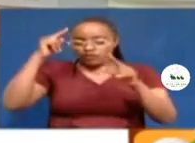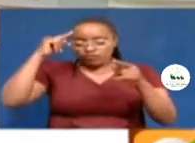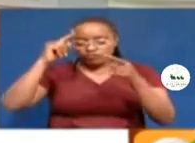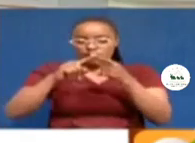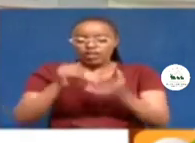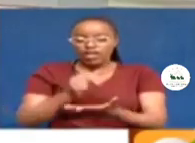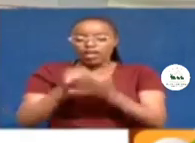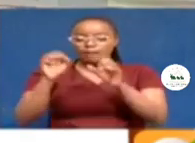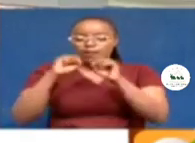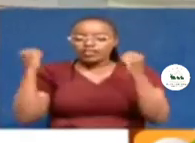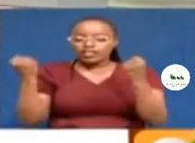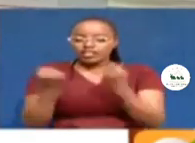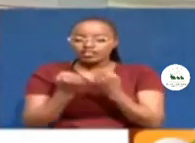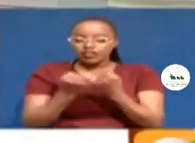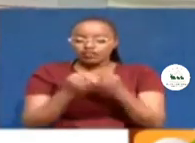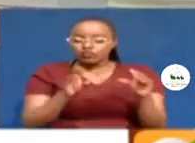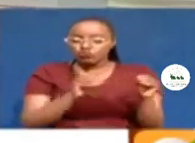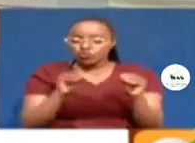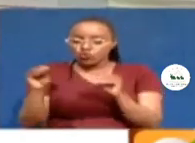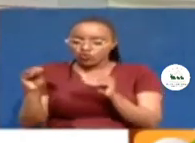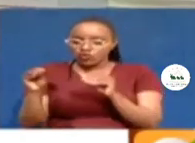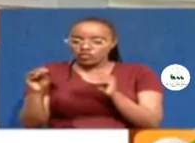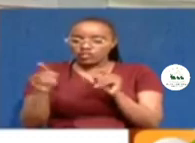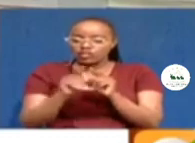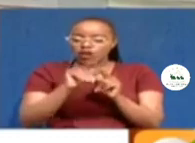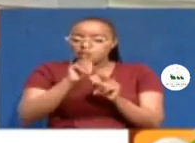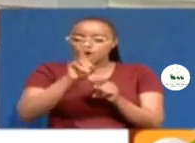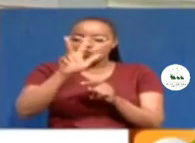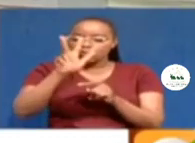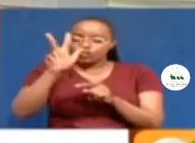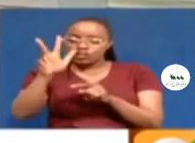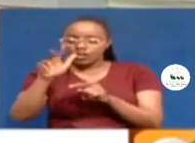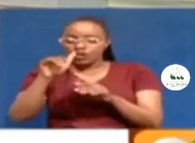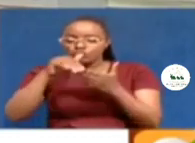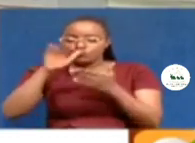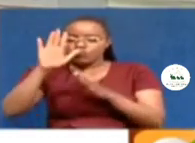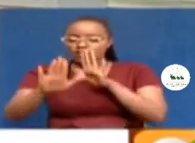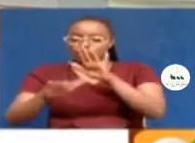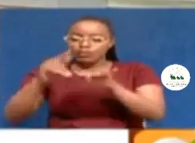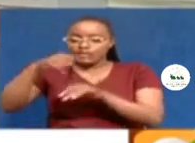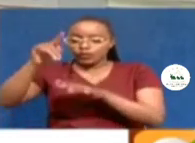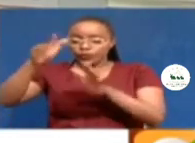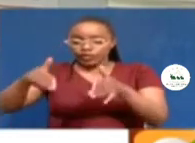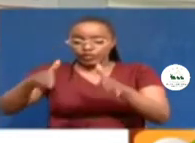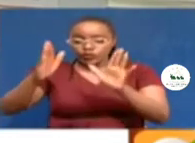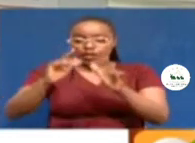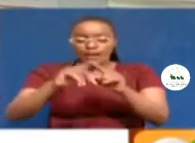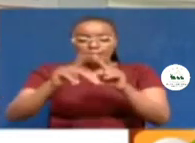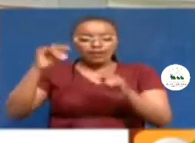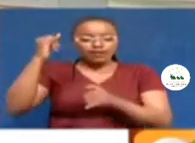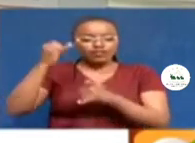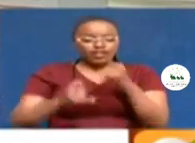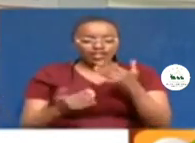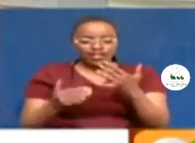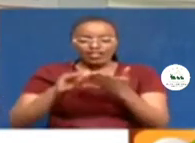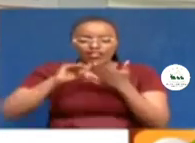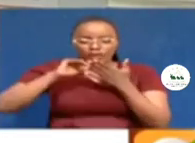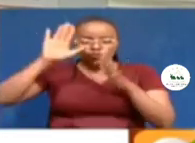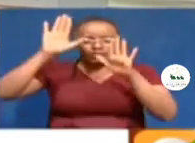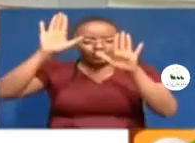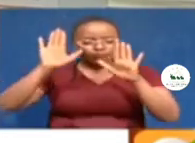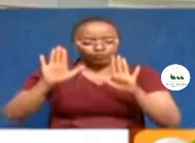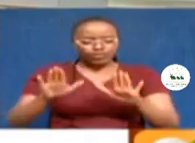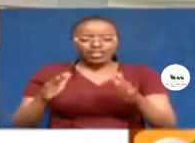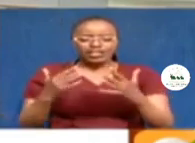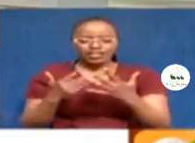helping the society to move 1, 2, 3 more steps in the right direction. But finally, and most